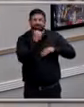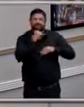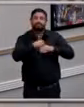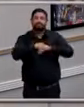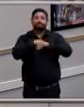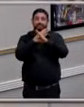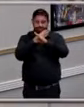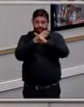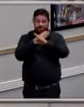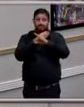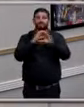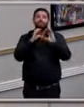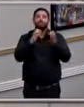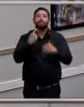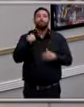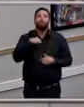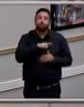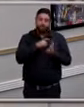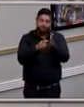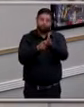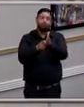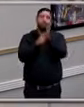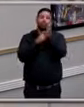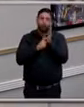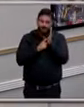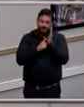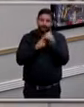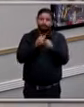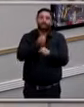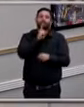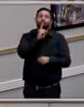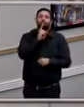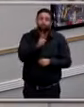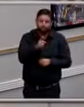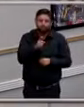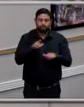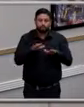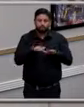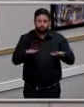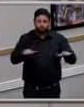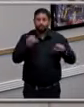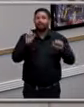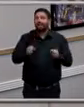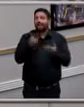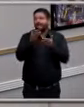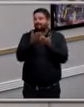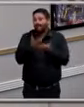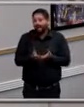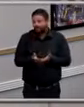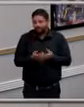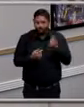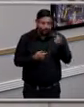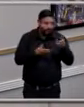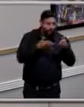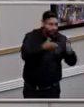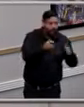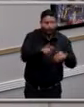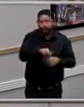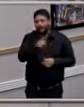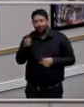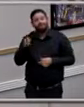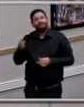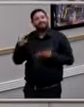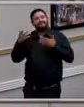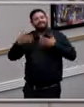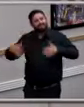submitting, we are required to ensure that the child can validate one way or another that they have logged into